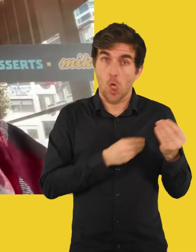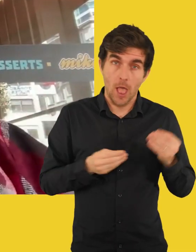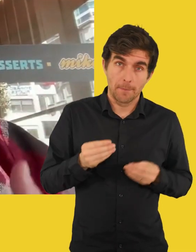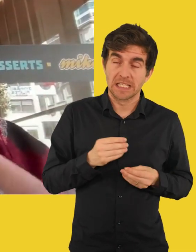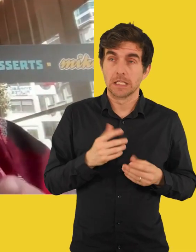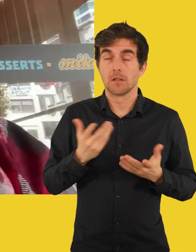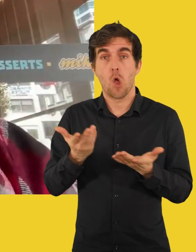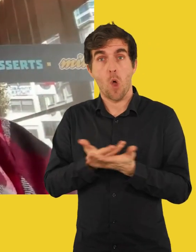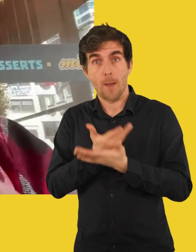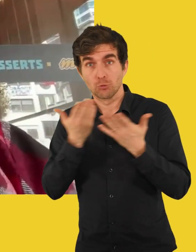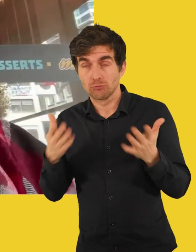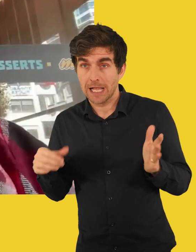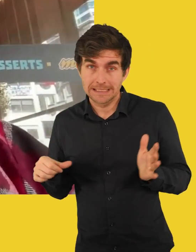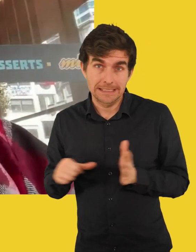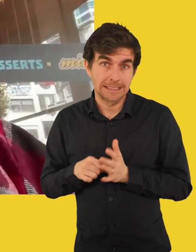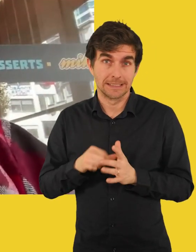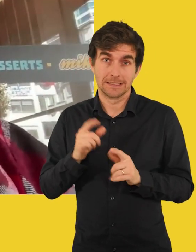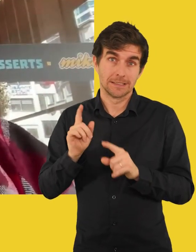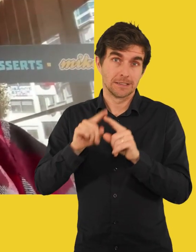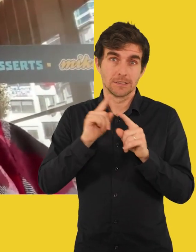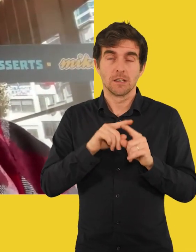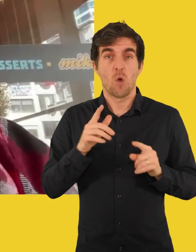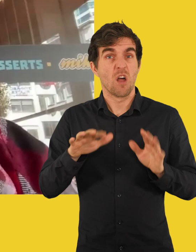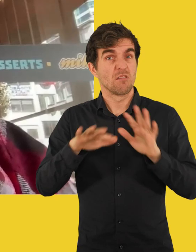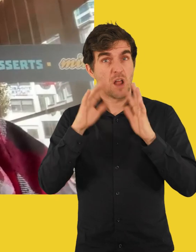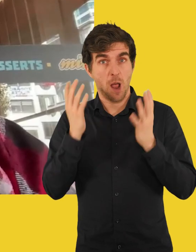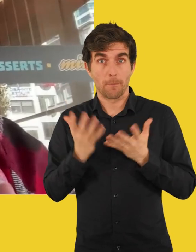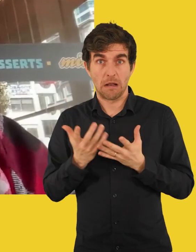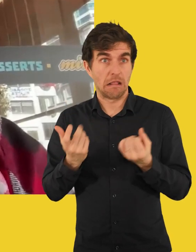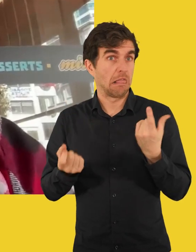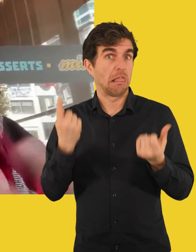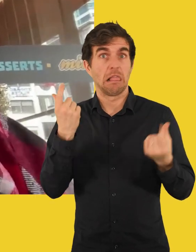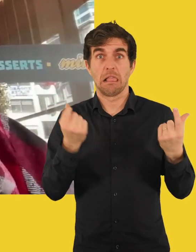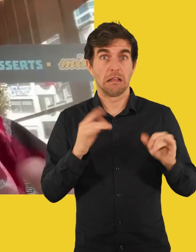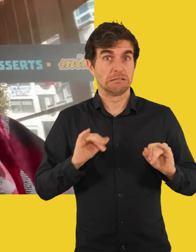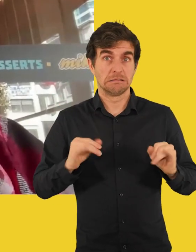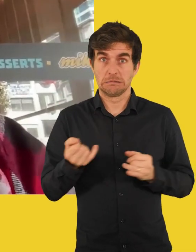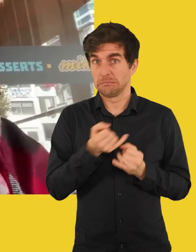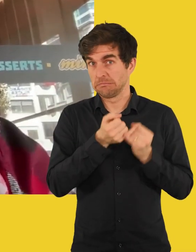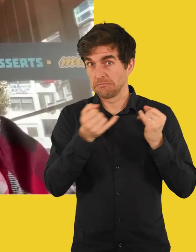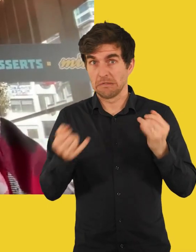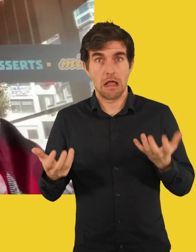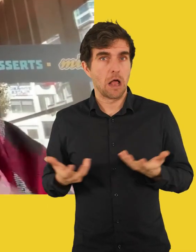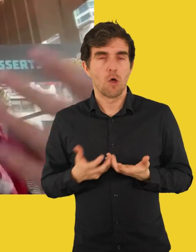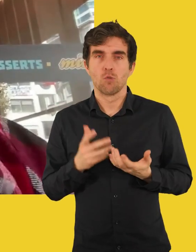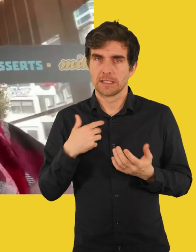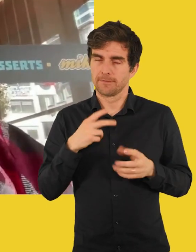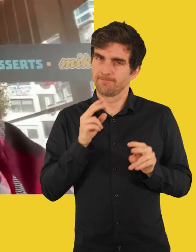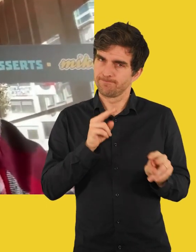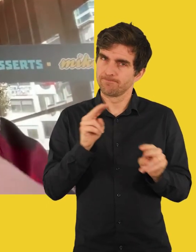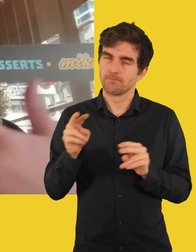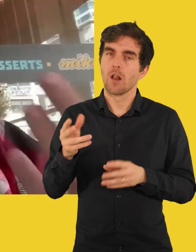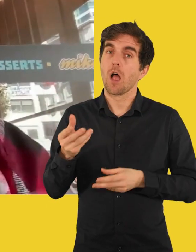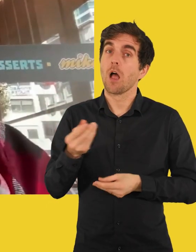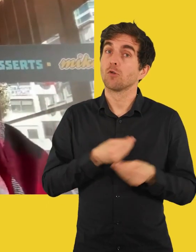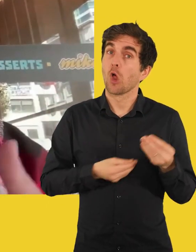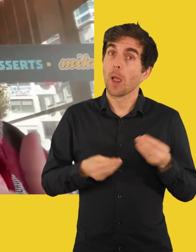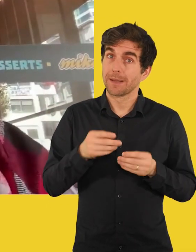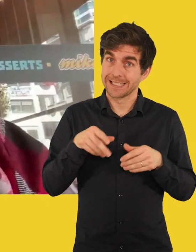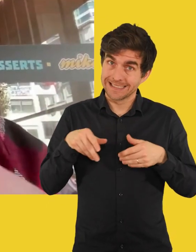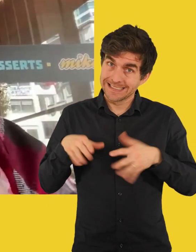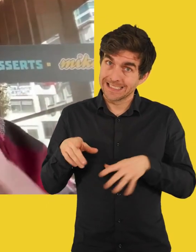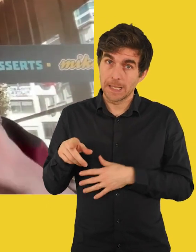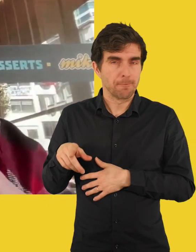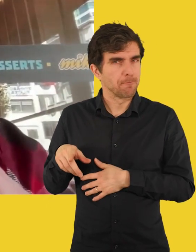political, economic, and especially democratic challenges. But yeah, globally crises are intensifying, and we recognize